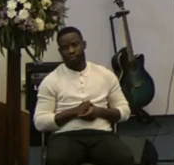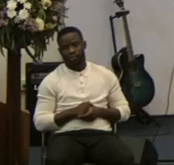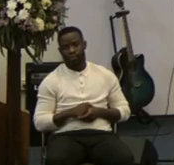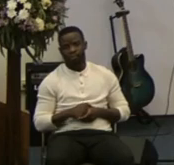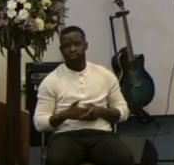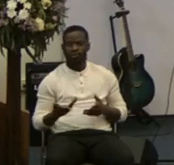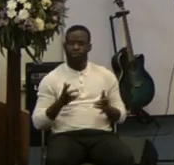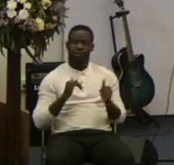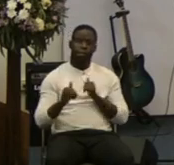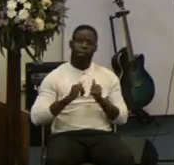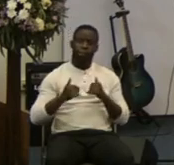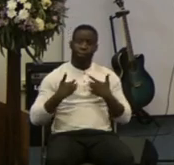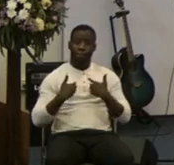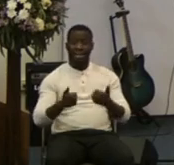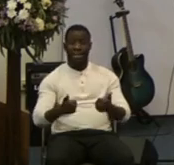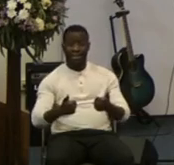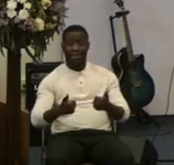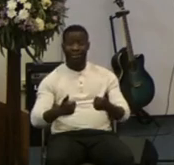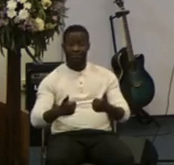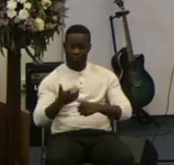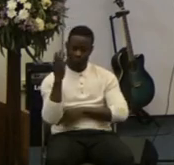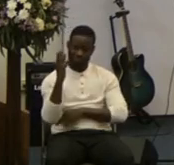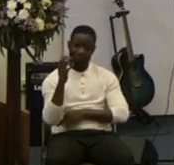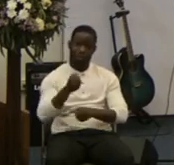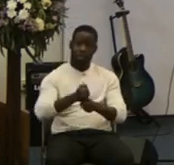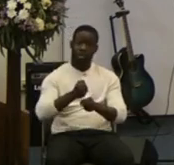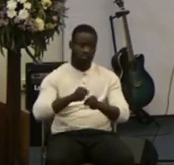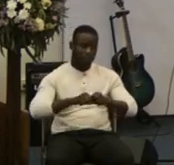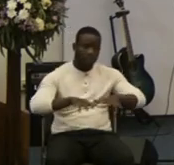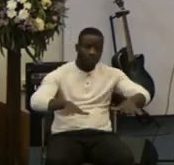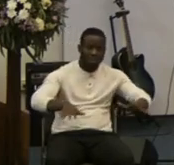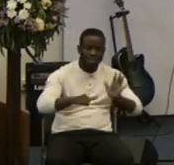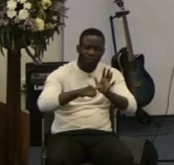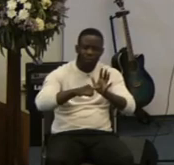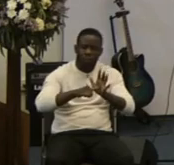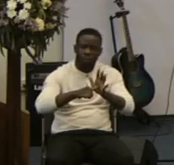And although at times the healing ministry of the church has been lost,